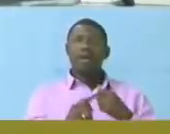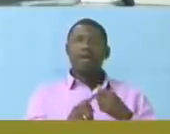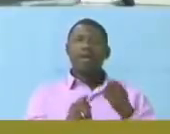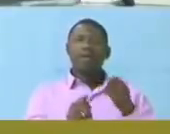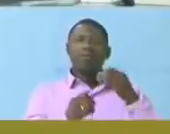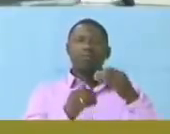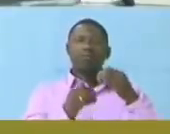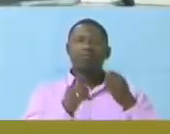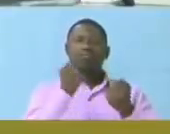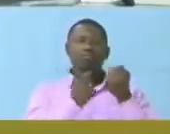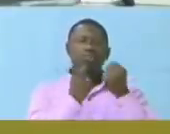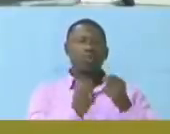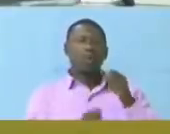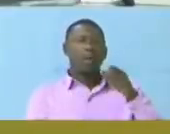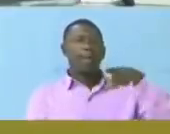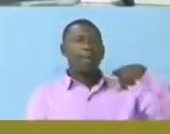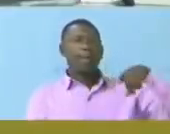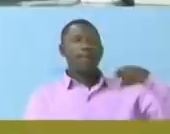Although the number is not